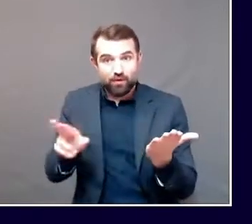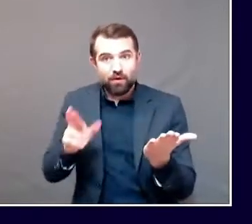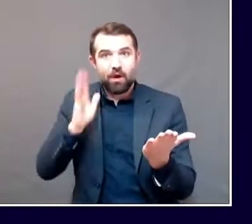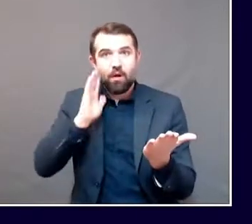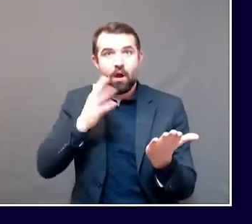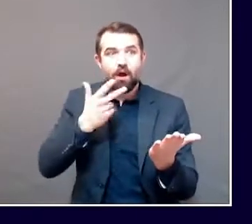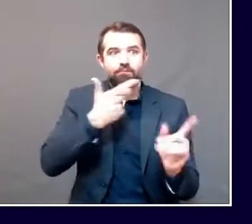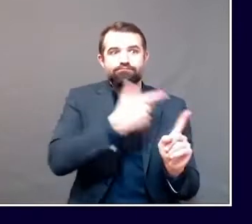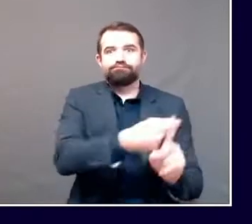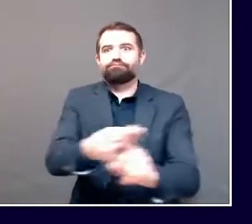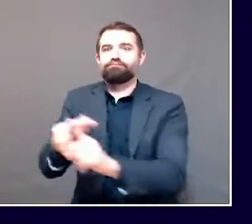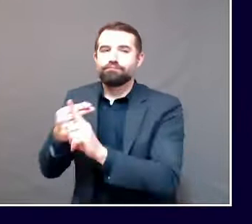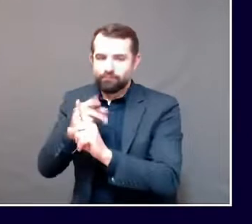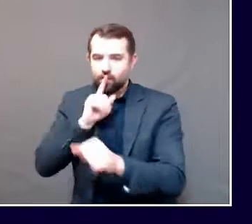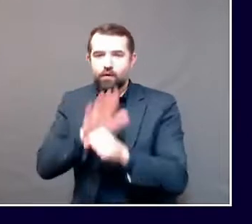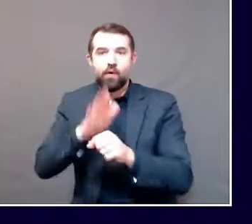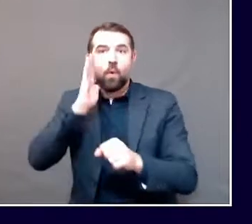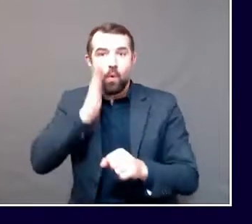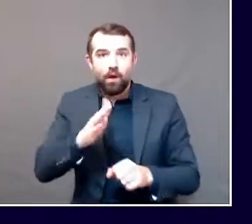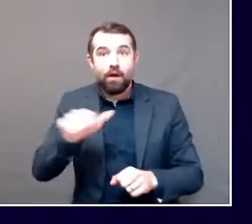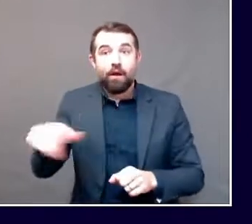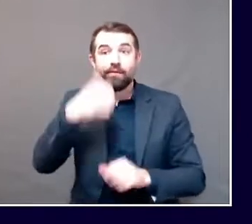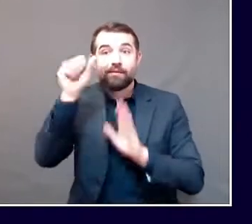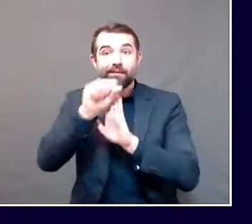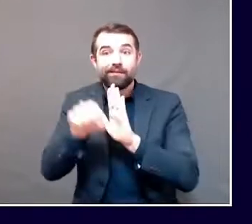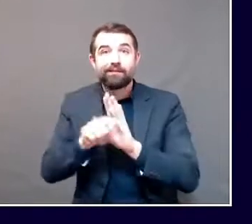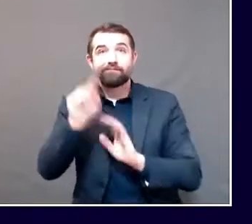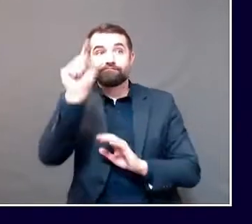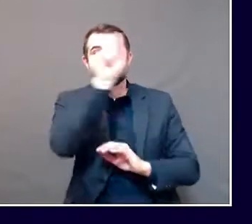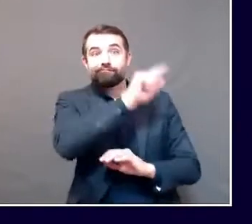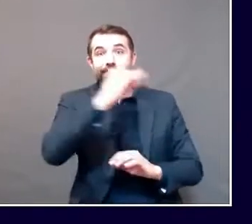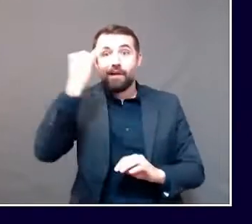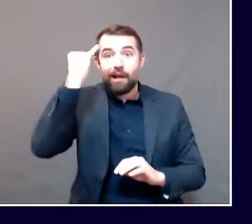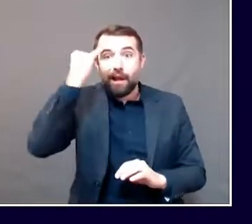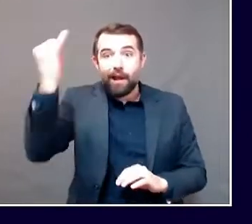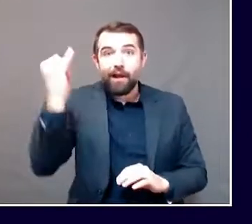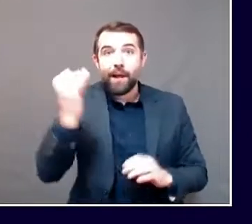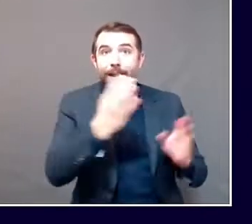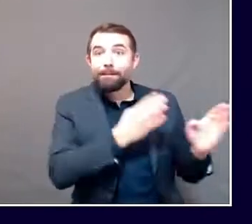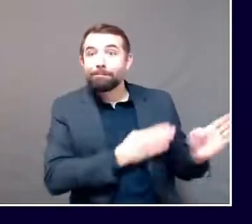they don't have any more visibility into what they're going to get in March or February